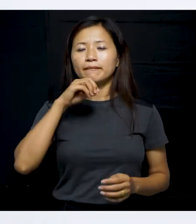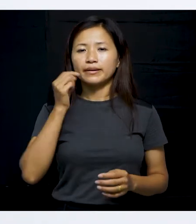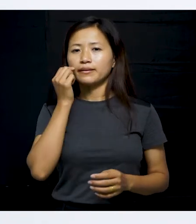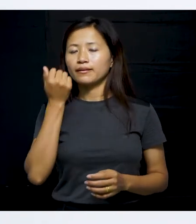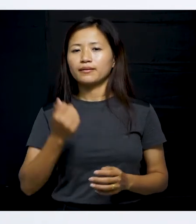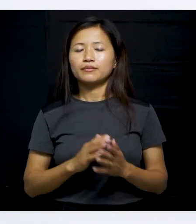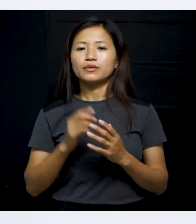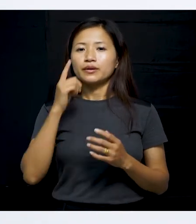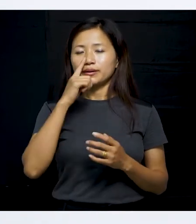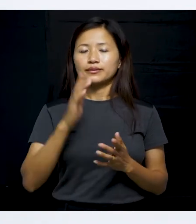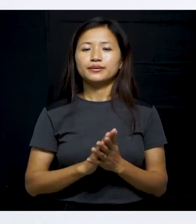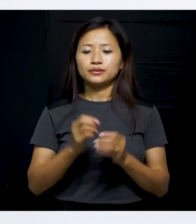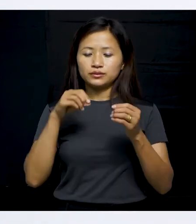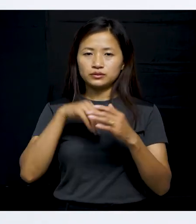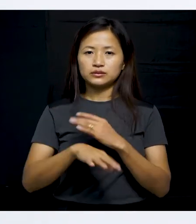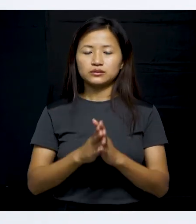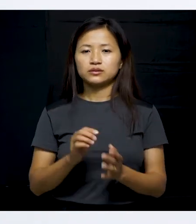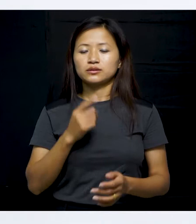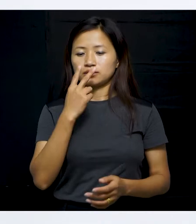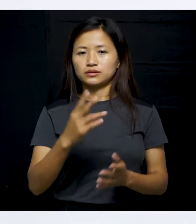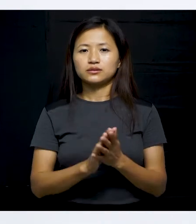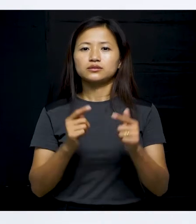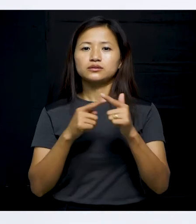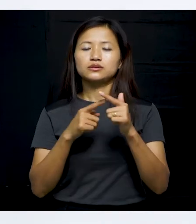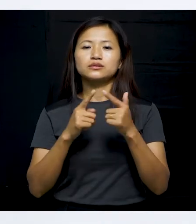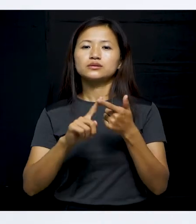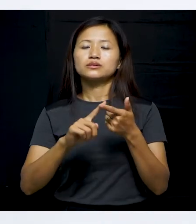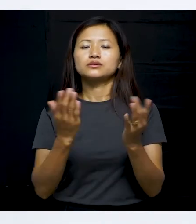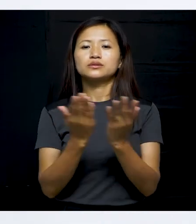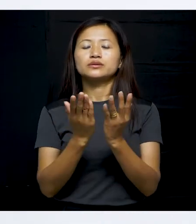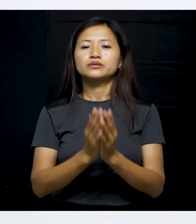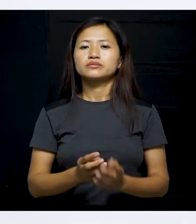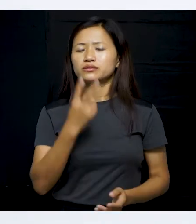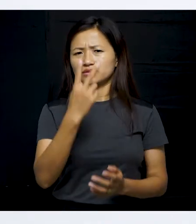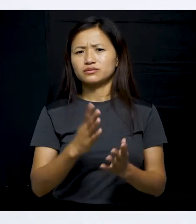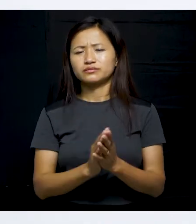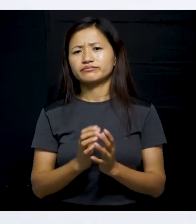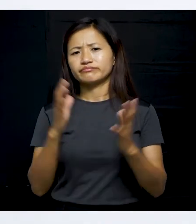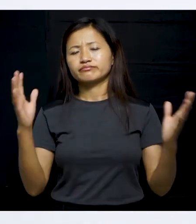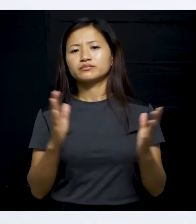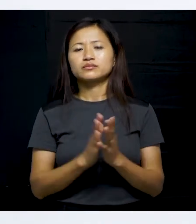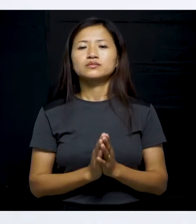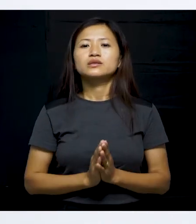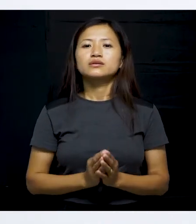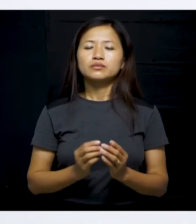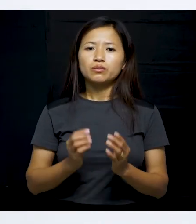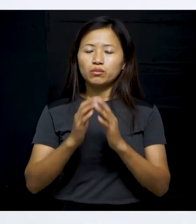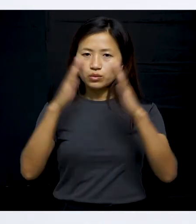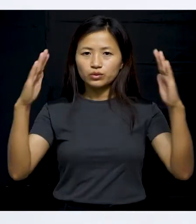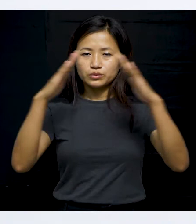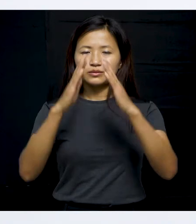are given education. Nowadays, we don't see this Morung anymore in the villages. You might be having Morungs in your